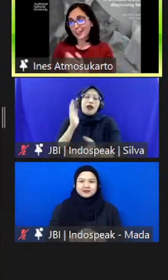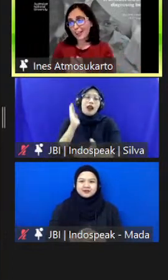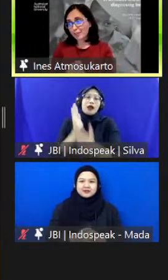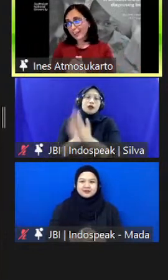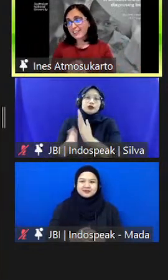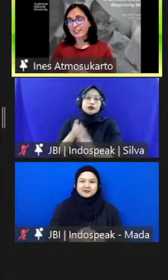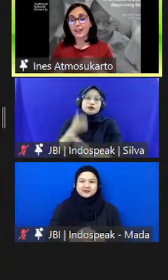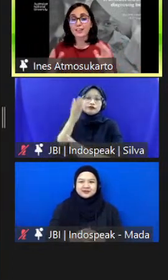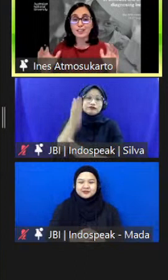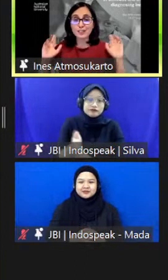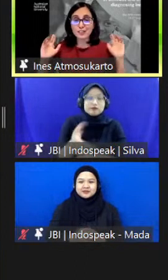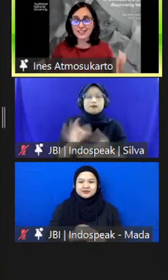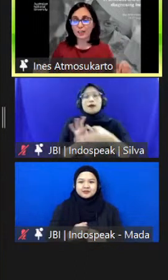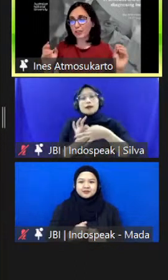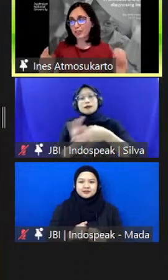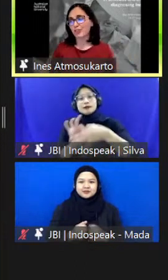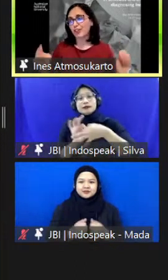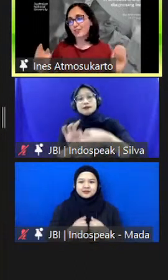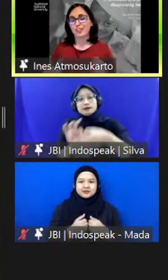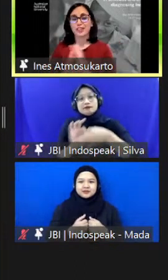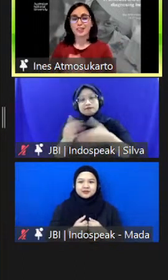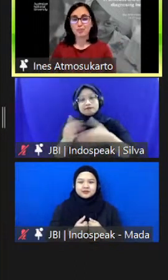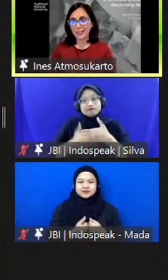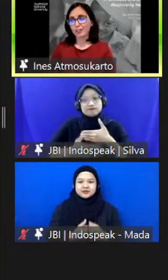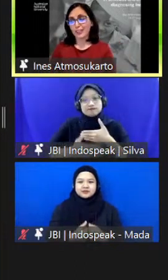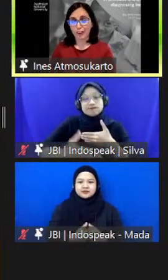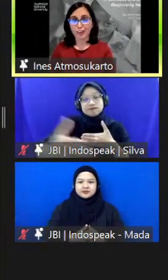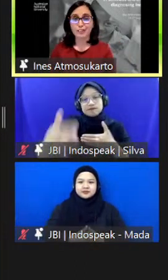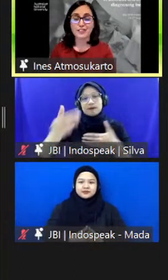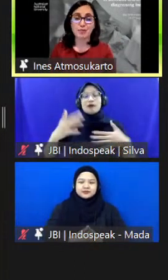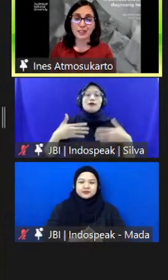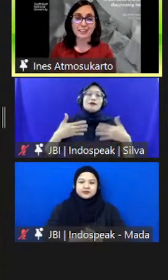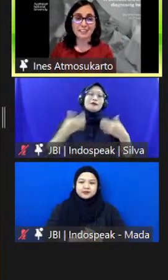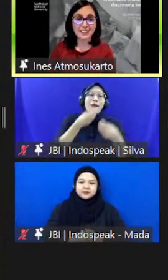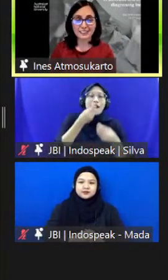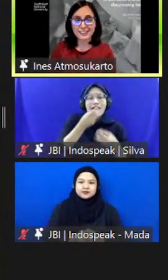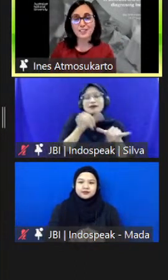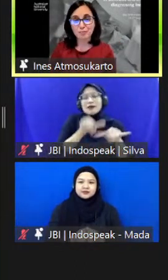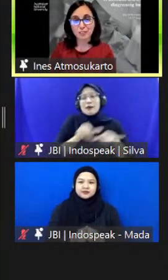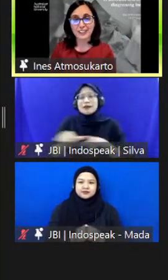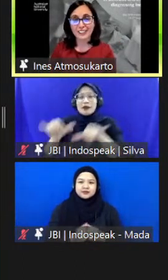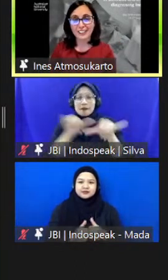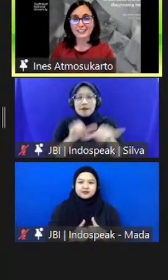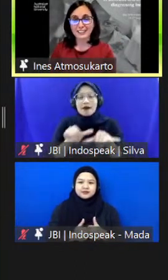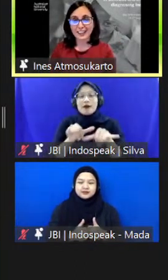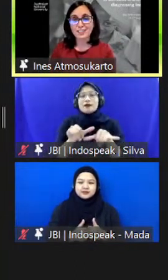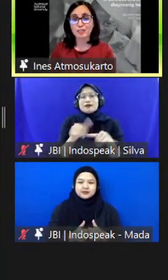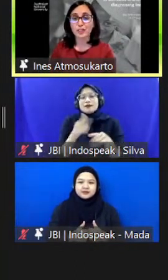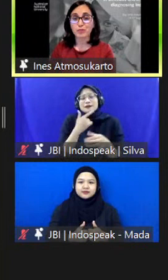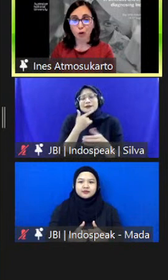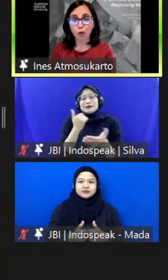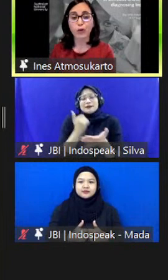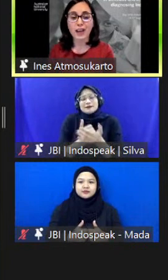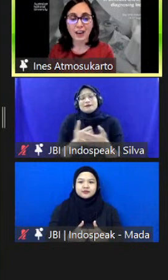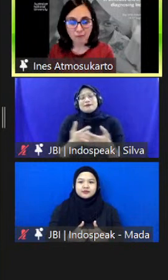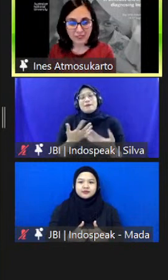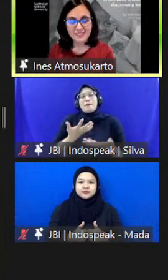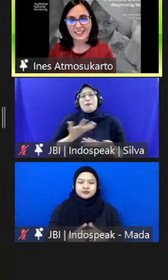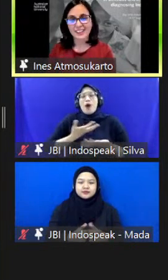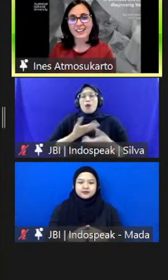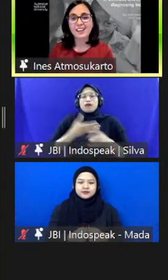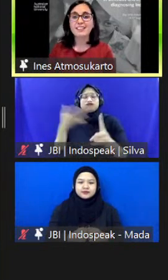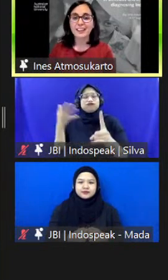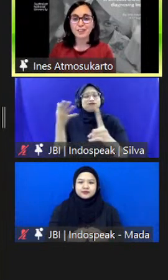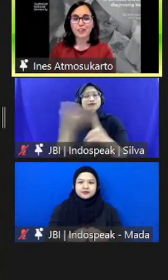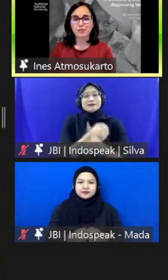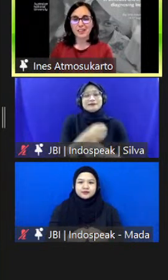in-person collaboration, and just the simple joy of sharing a meal with others. I mean, I think this is really, at the end, what we all are